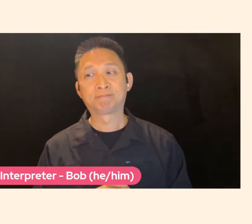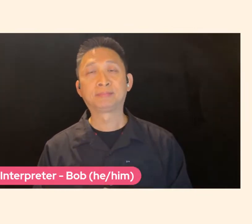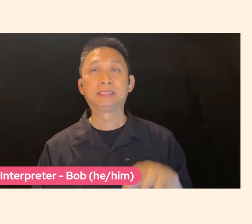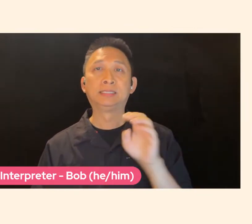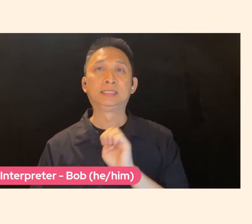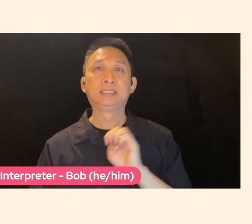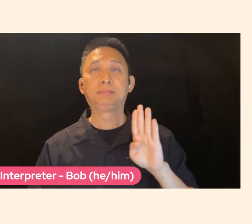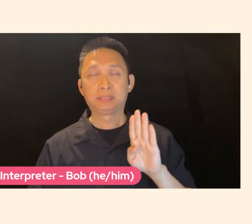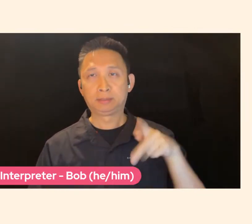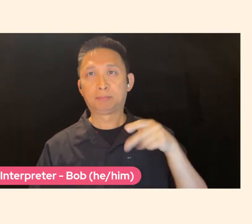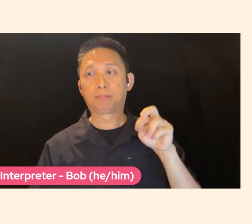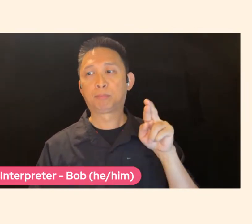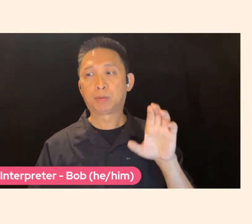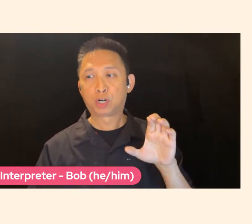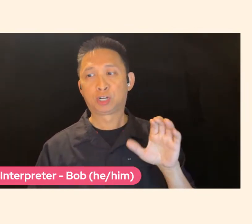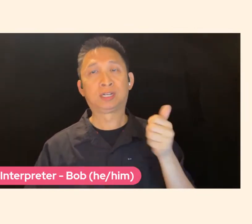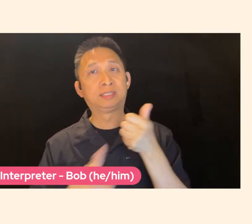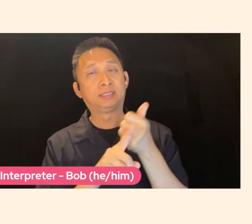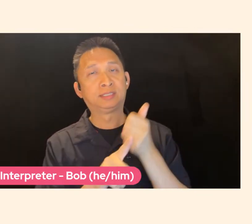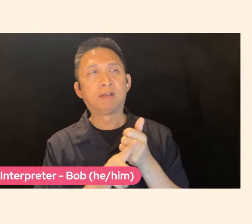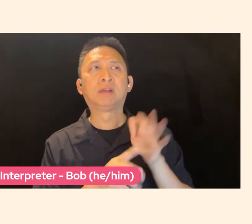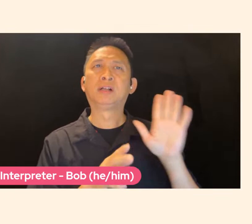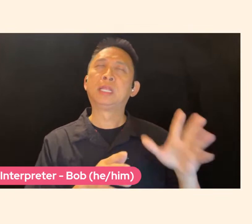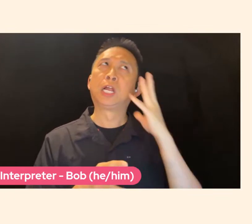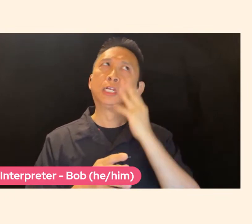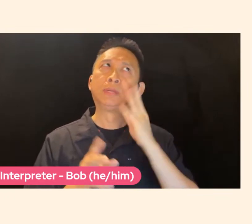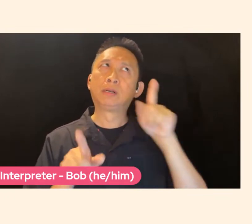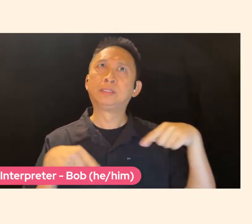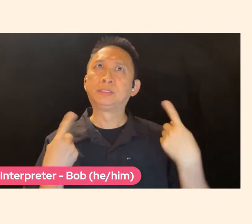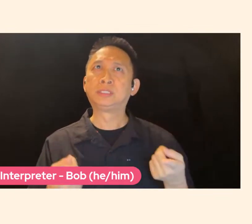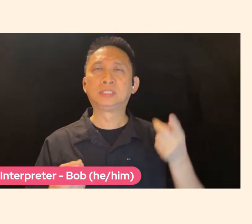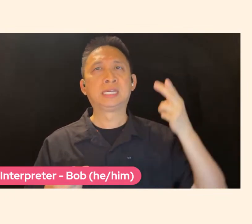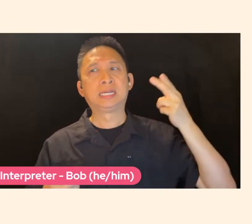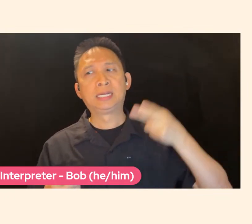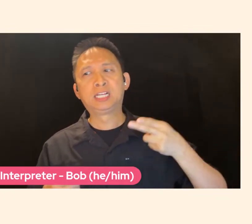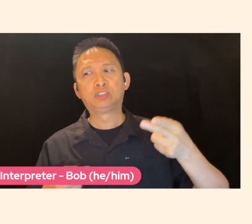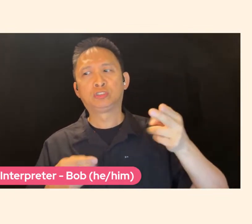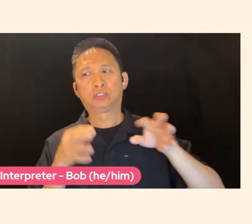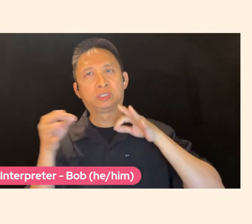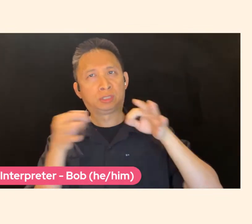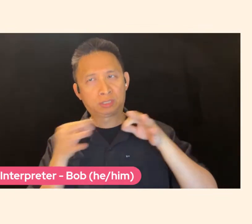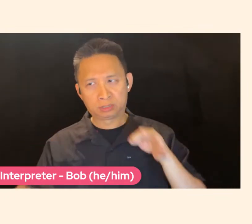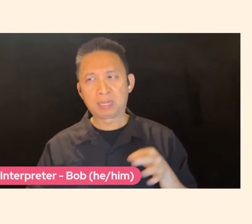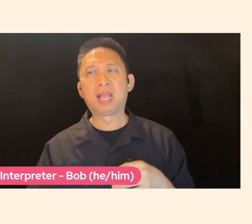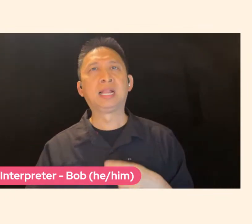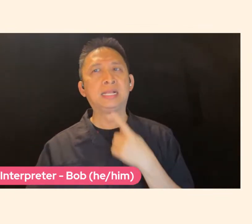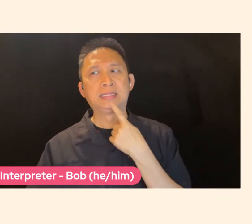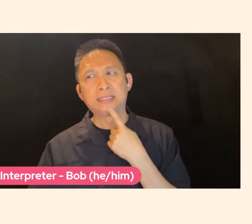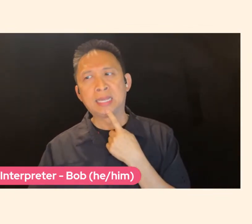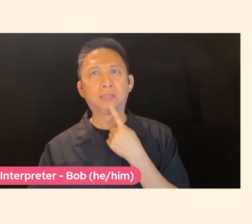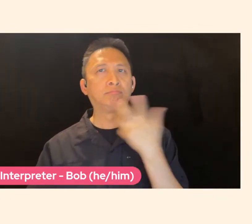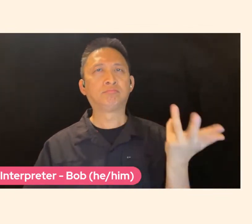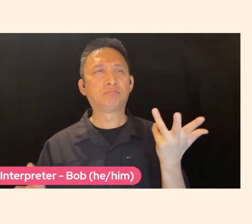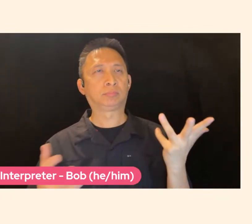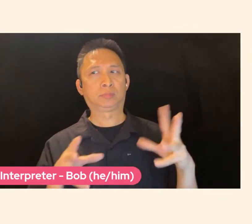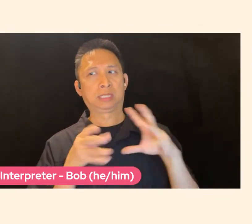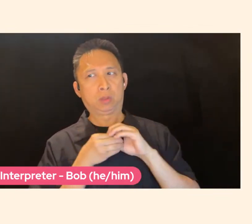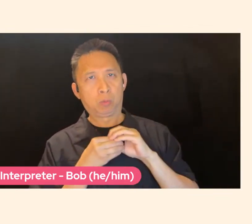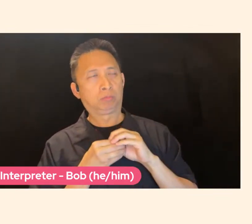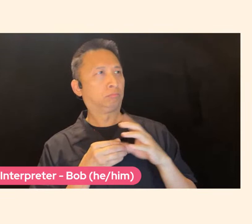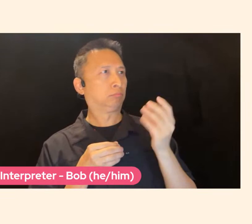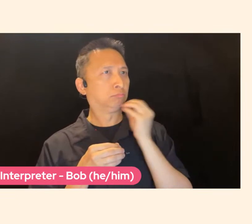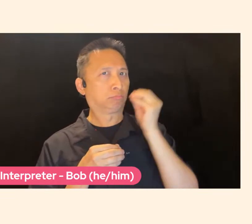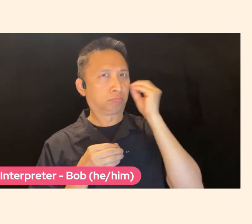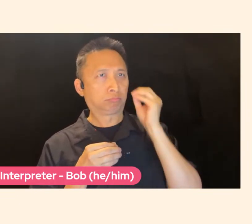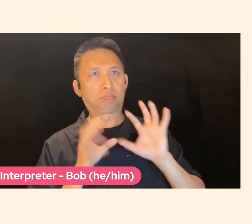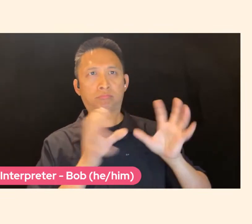sharing their experiences and insights, shedding light on how collective home ownership and community empowerment can offer elders a chance to